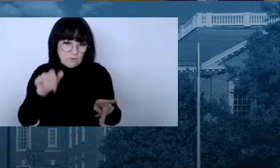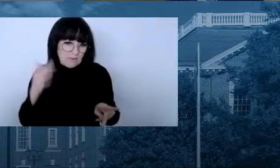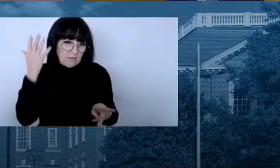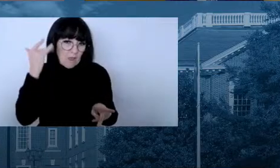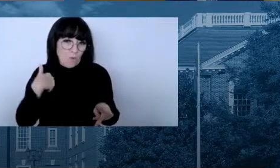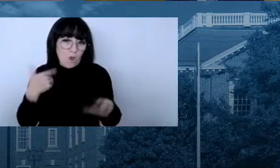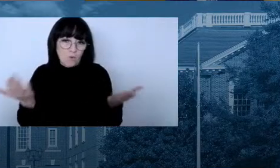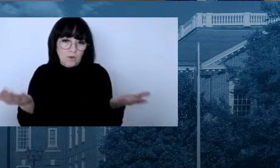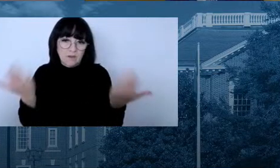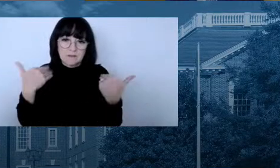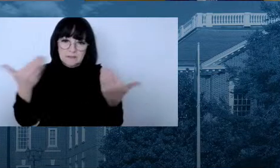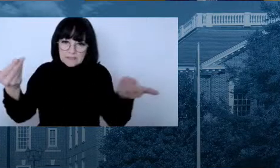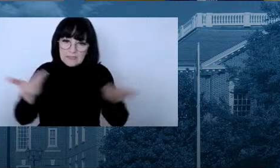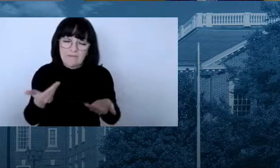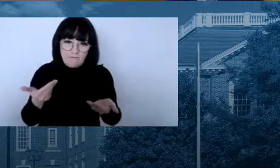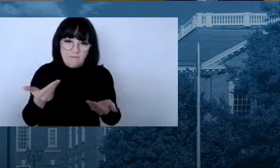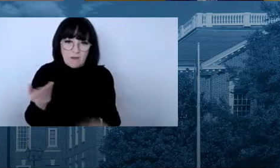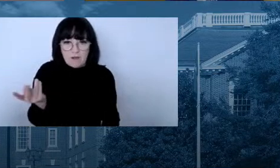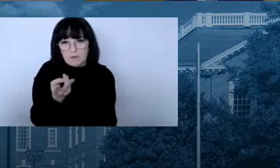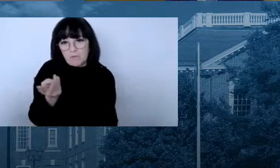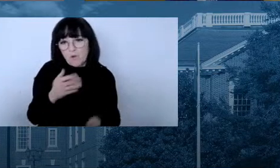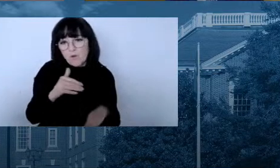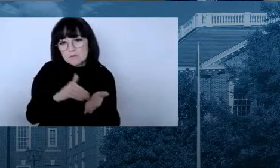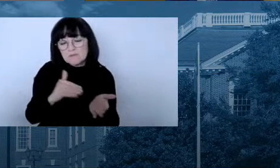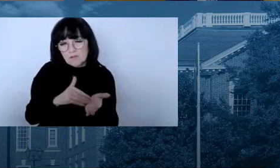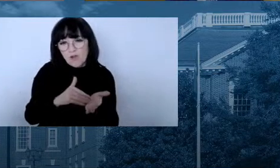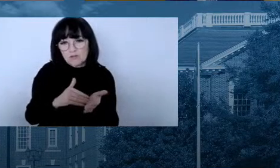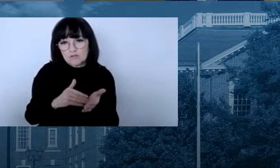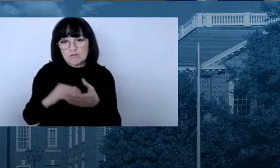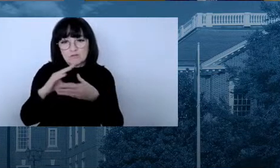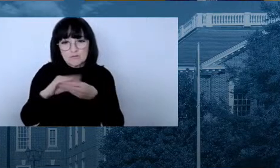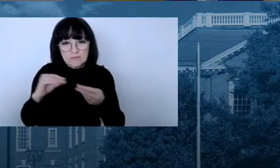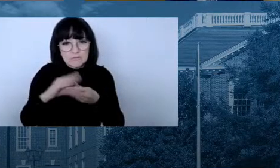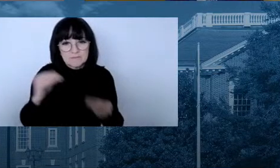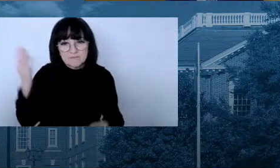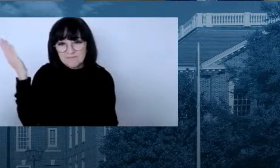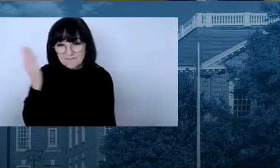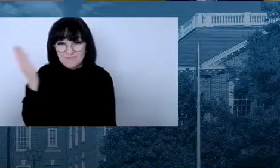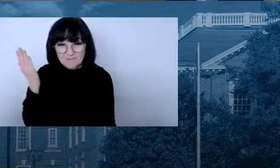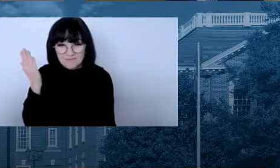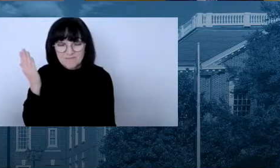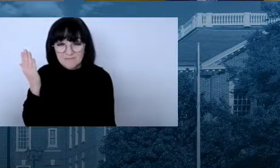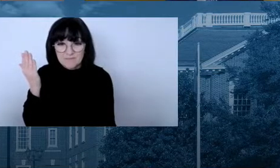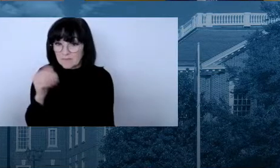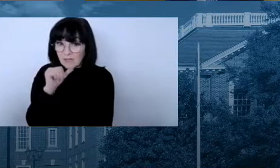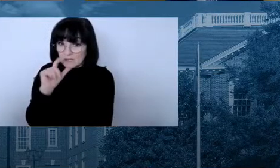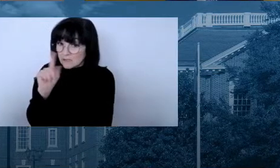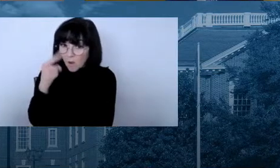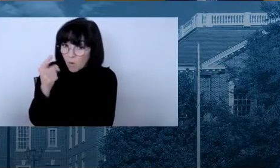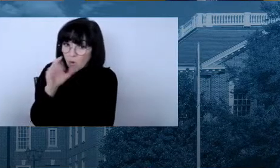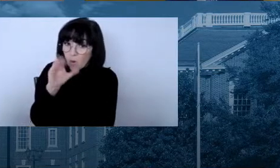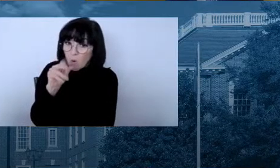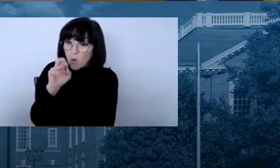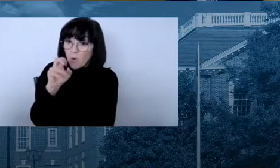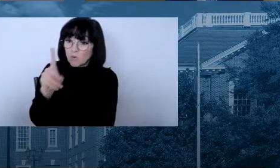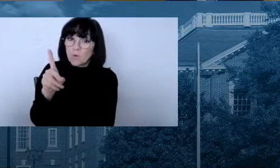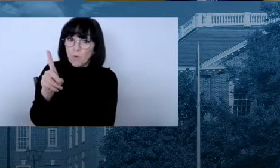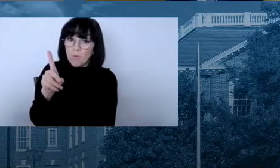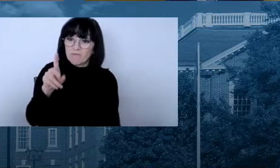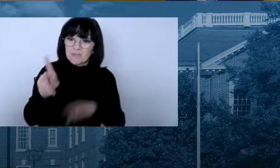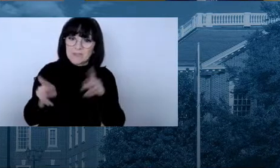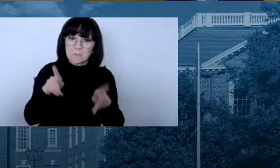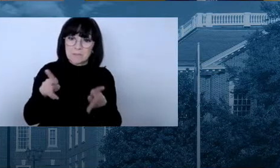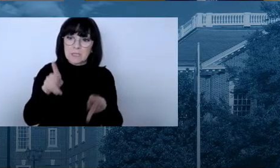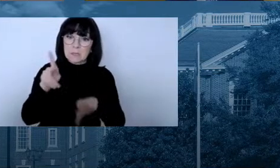of hospitalizations that they've seen. It's not just COVID patients that are in the hospital. There are other patients there too,